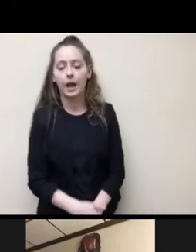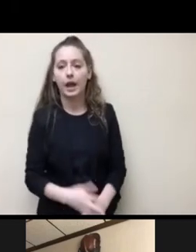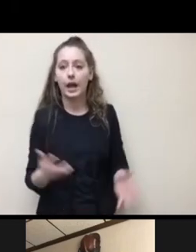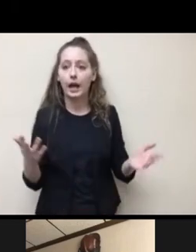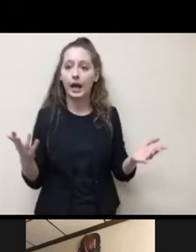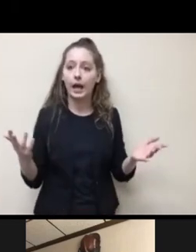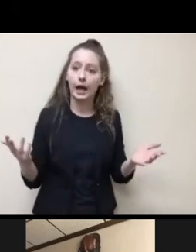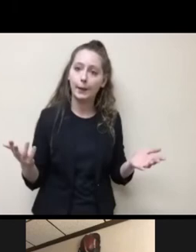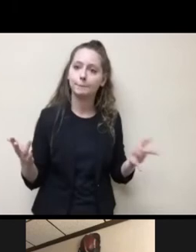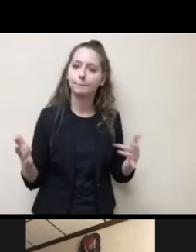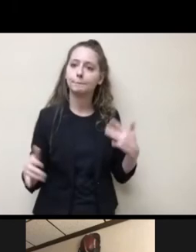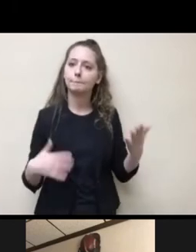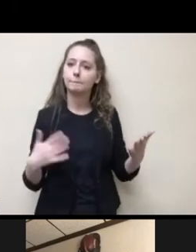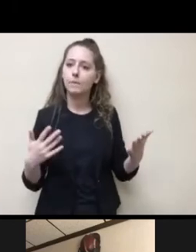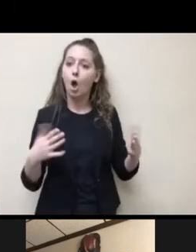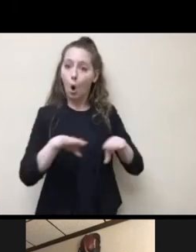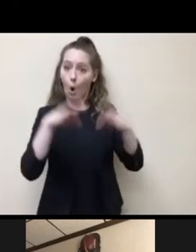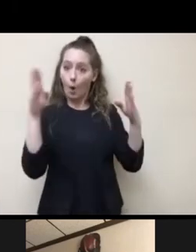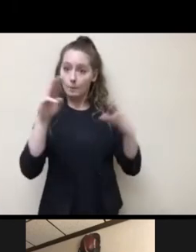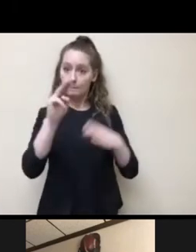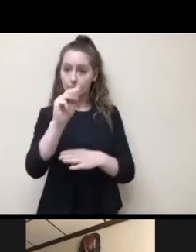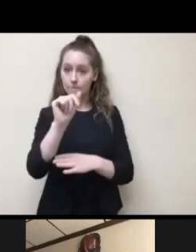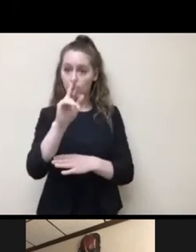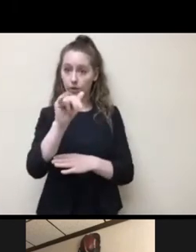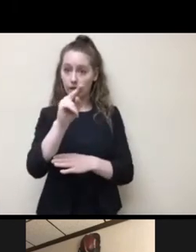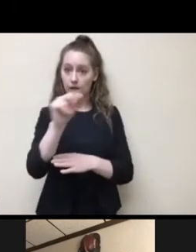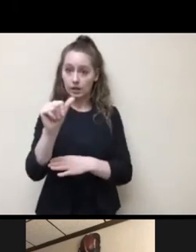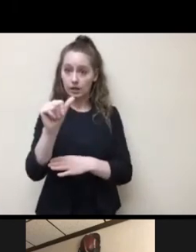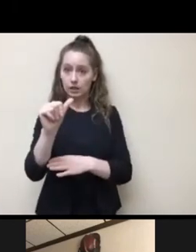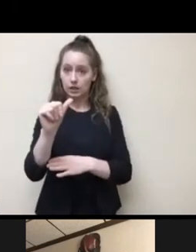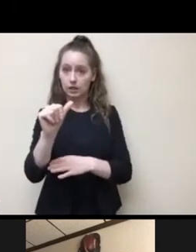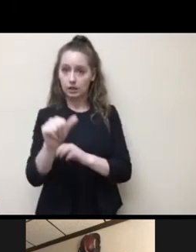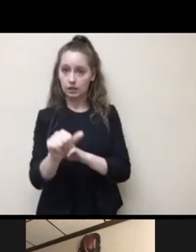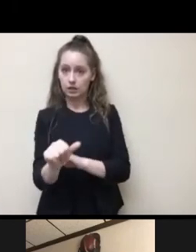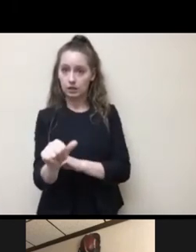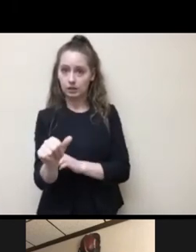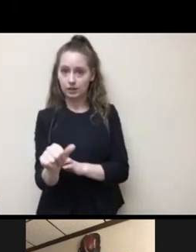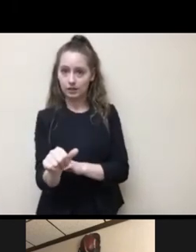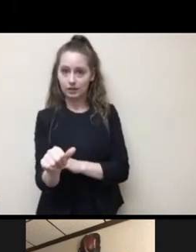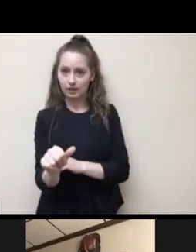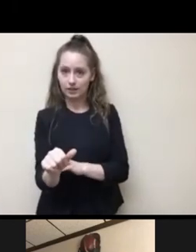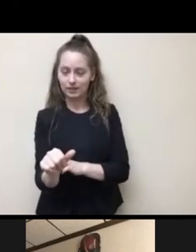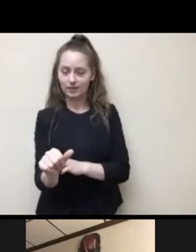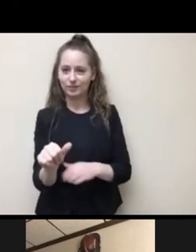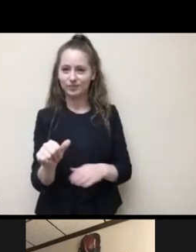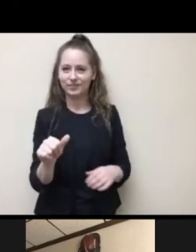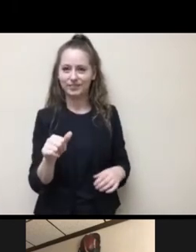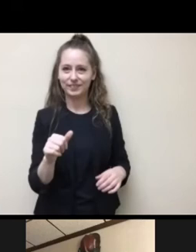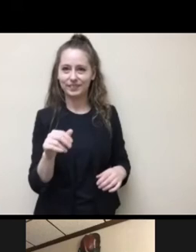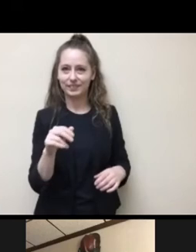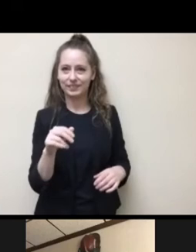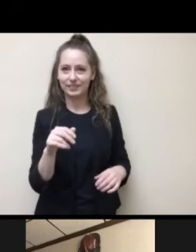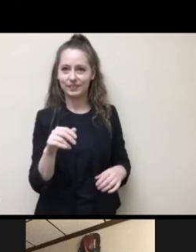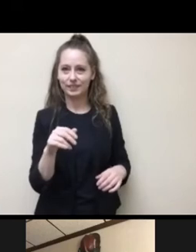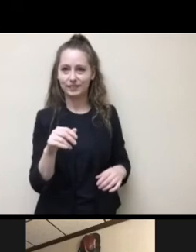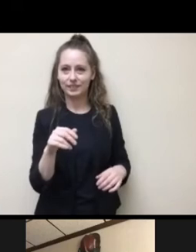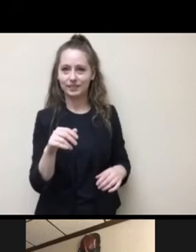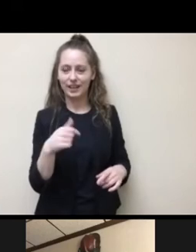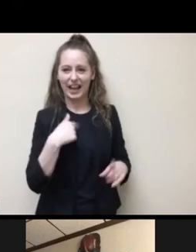Okay, open up the marina. Mylan, where are you? I keep testing him.